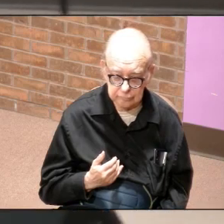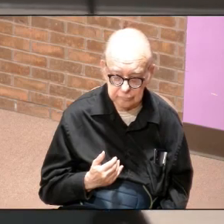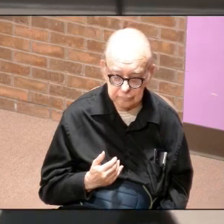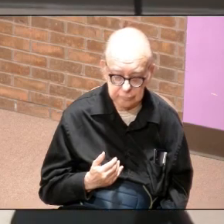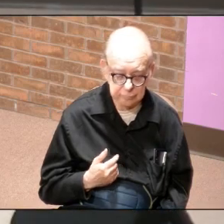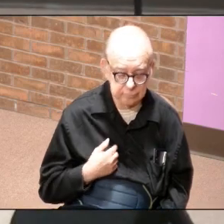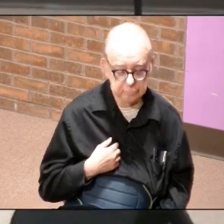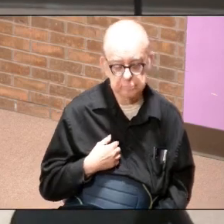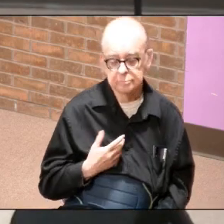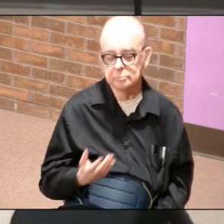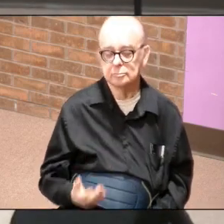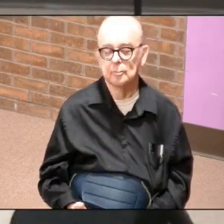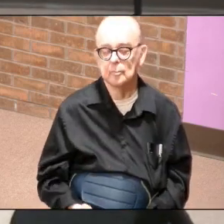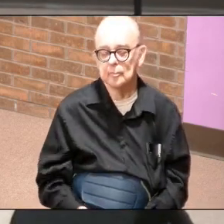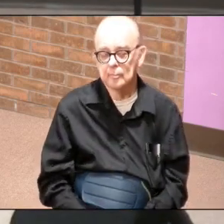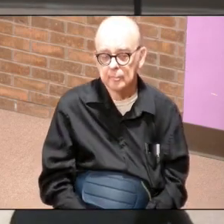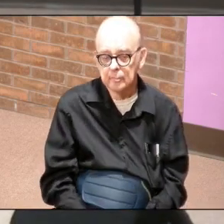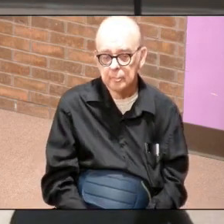I was,